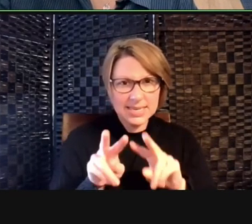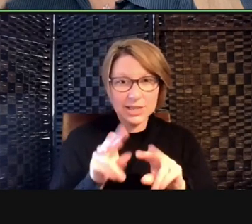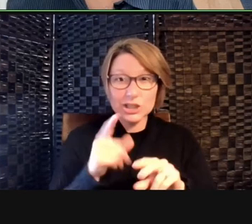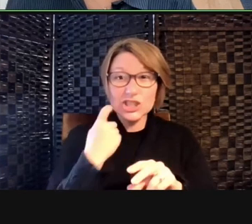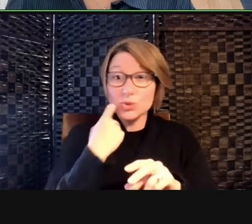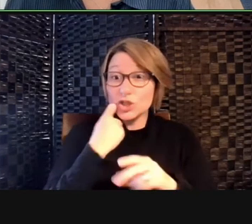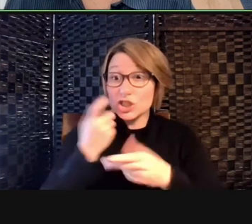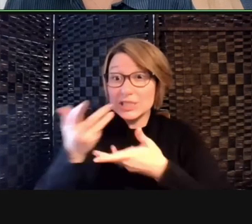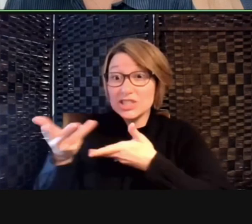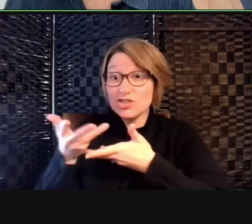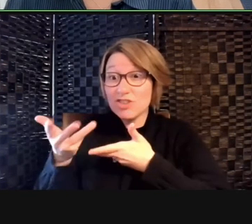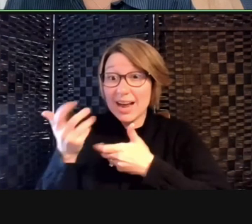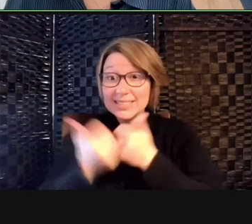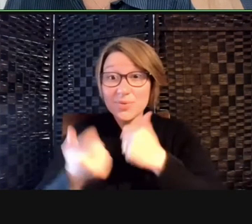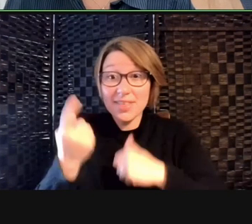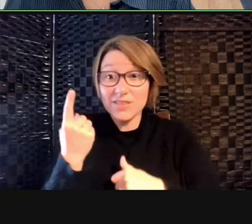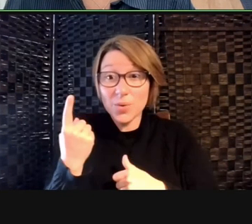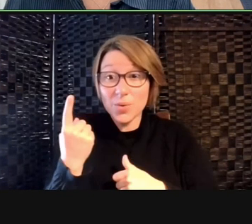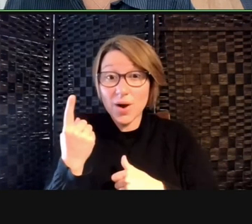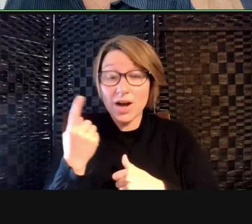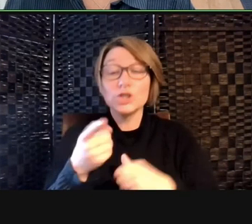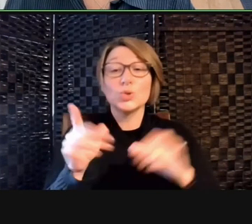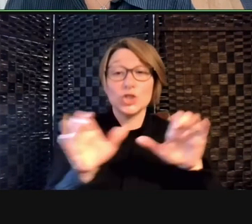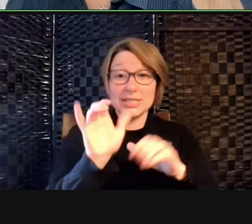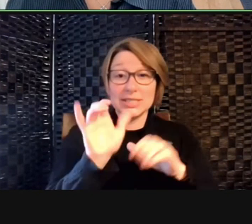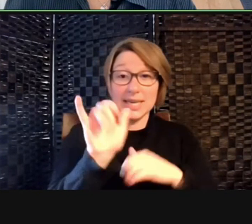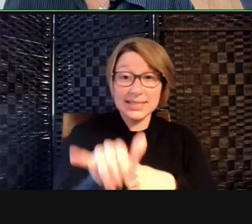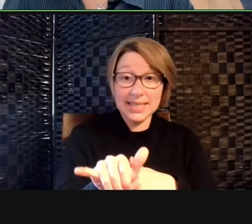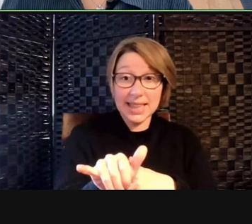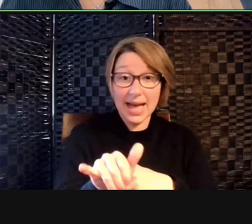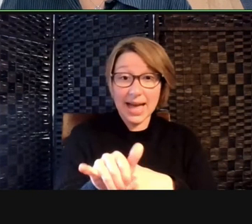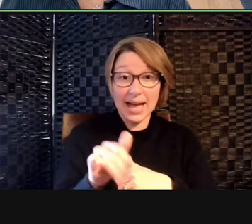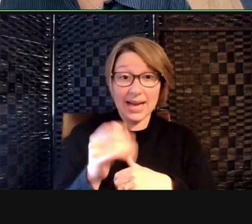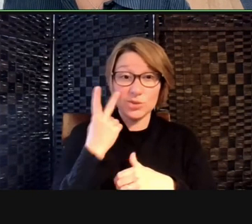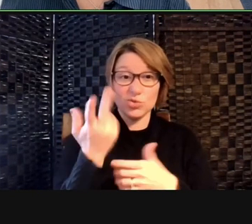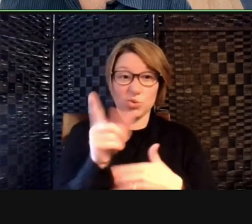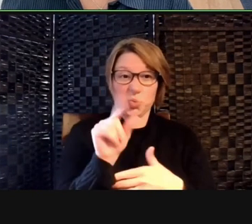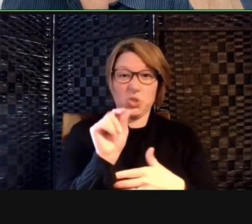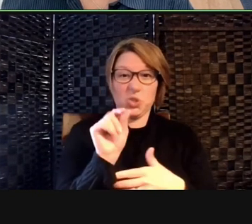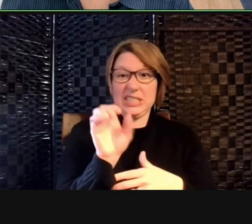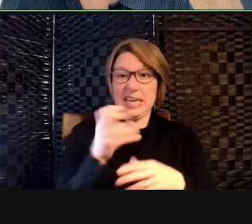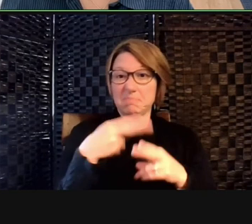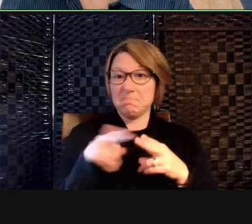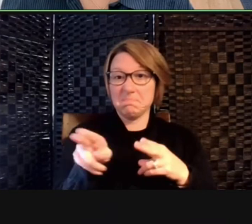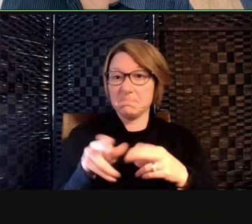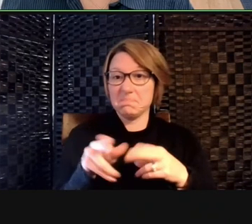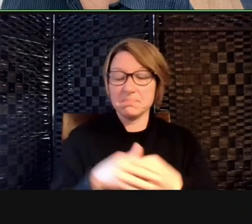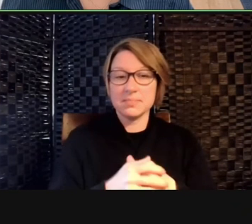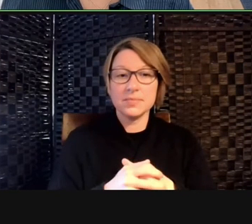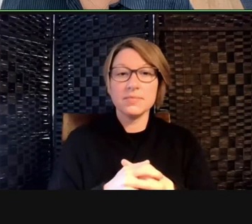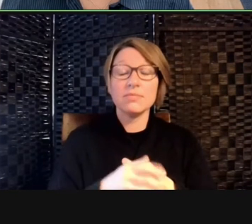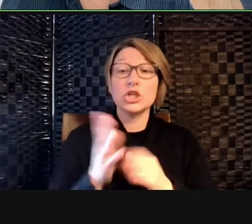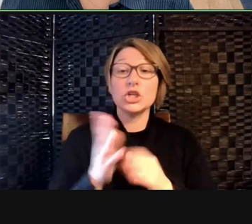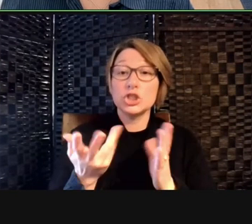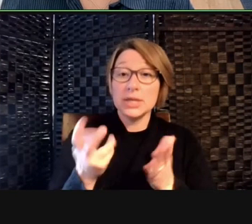with everyone. So she does that. You saw she just did it for 20 seconds. She got